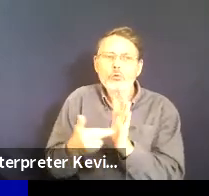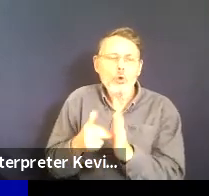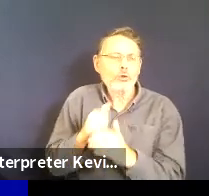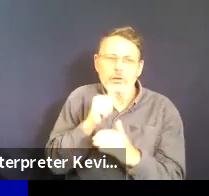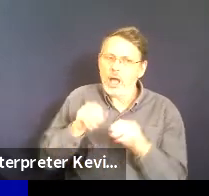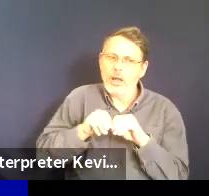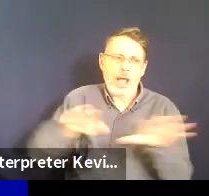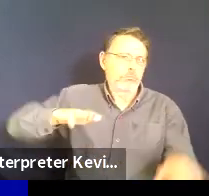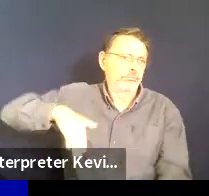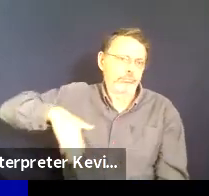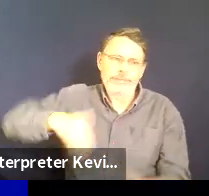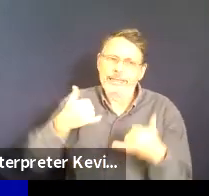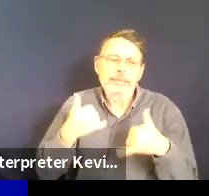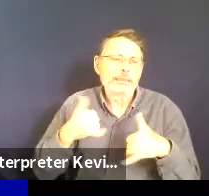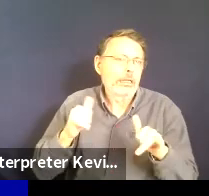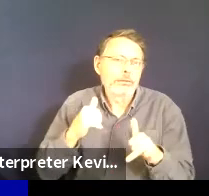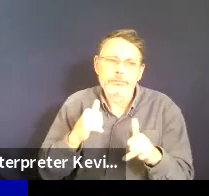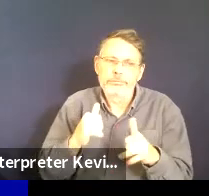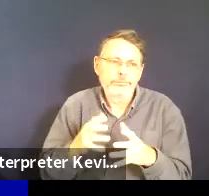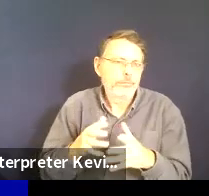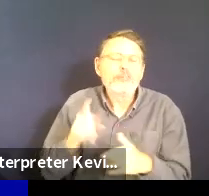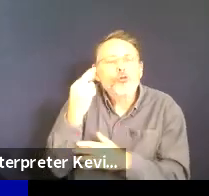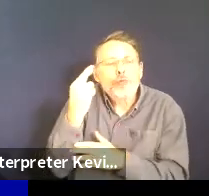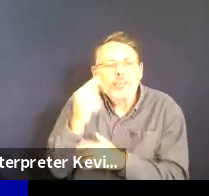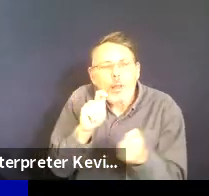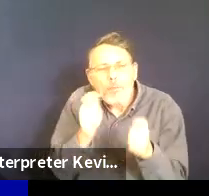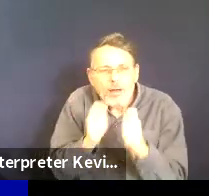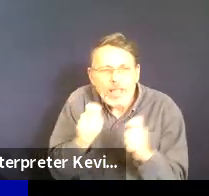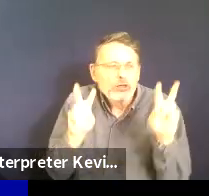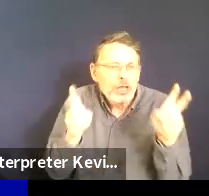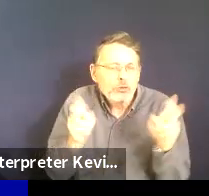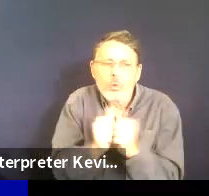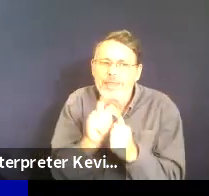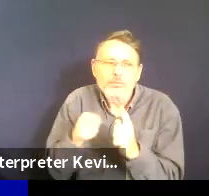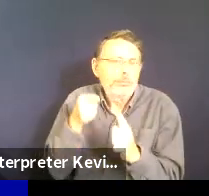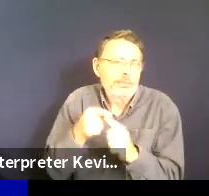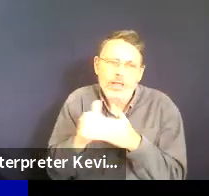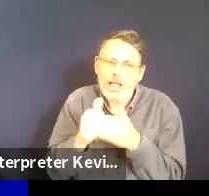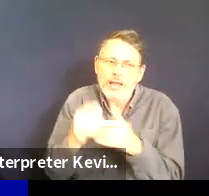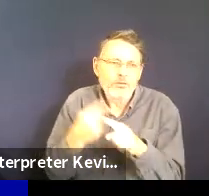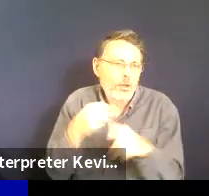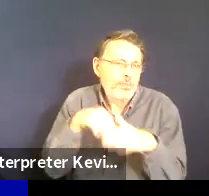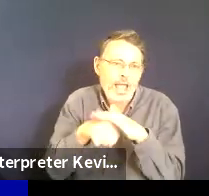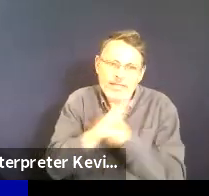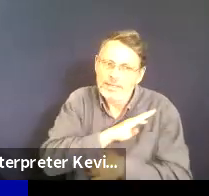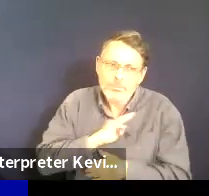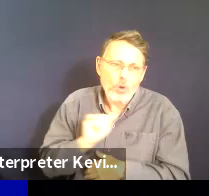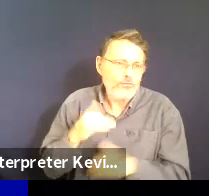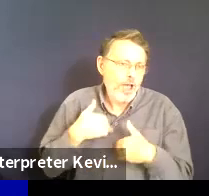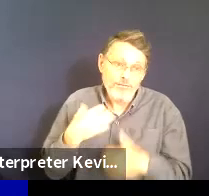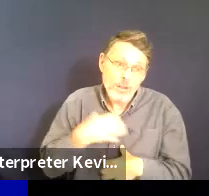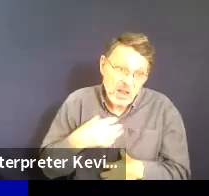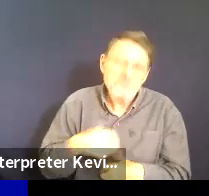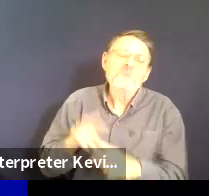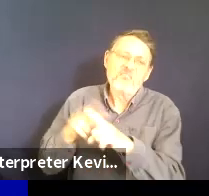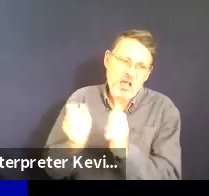because, you know, it is still a reasonable modification issue, even without specific guidance from the Access Board. So if you have complaints about that, you can file